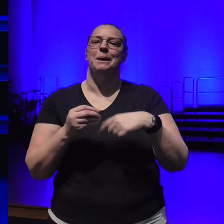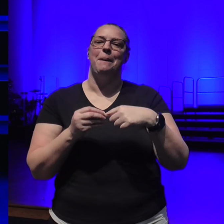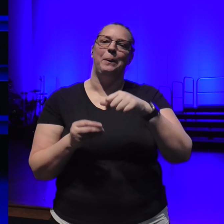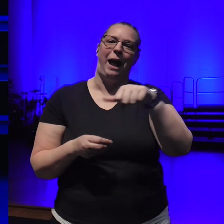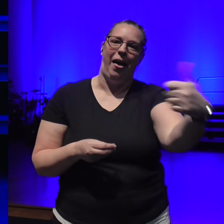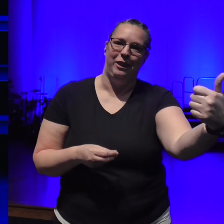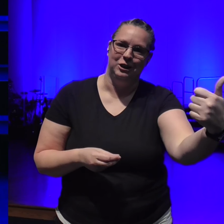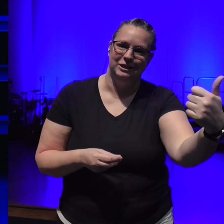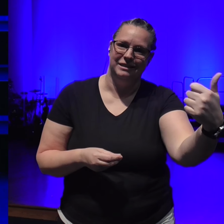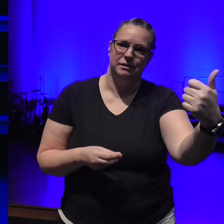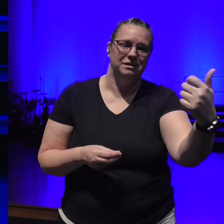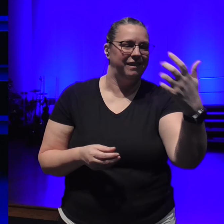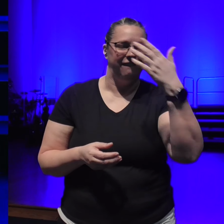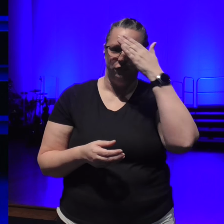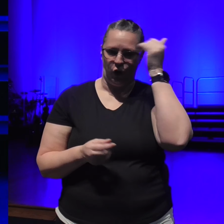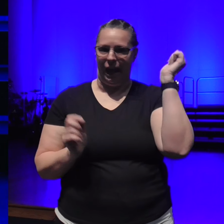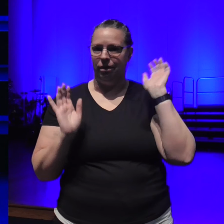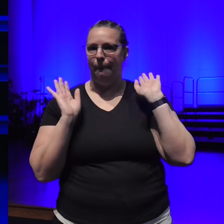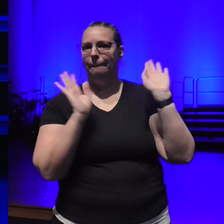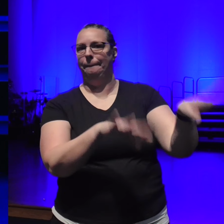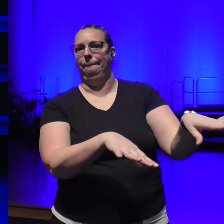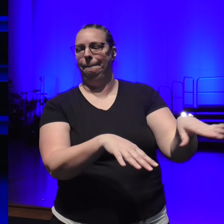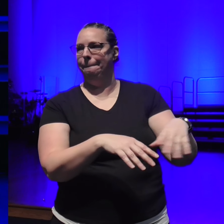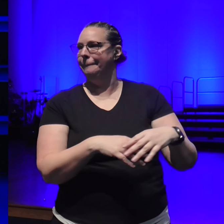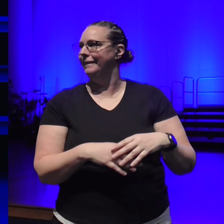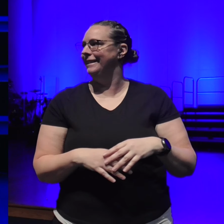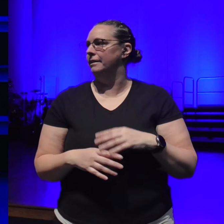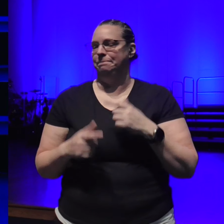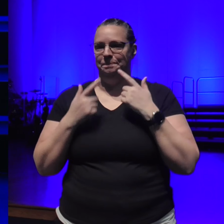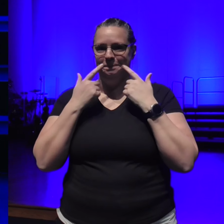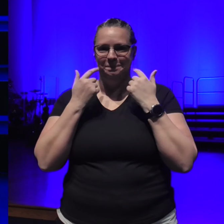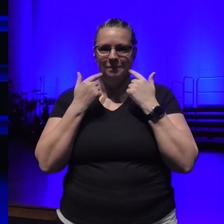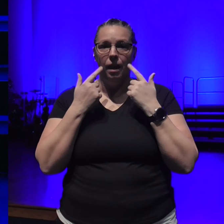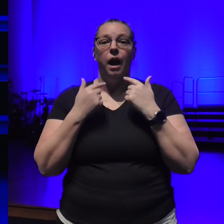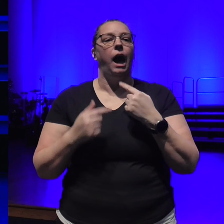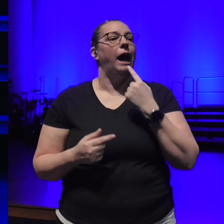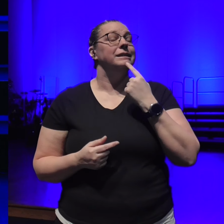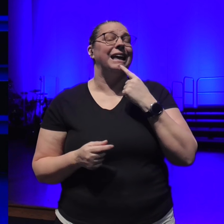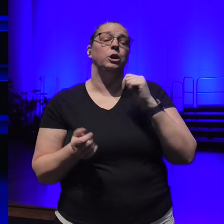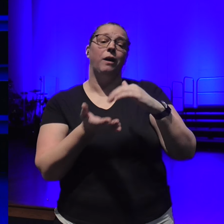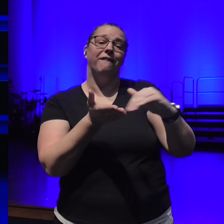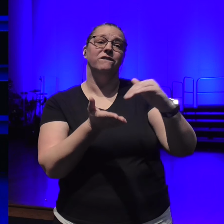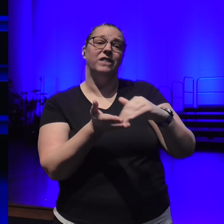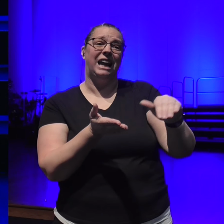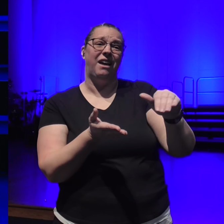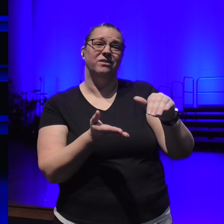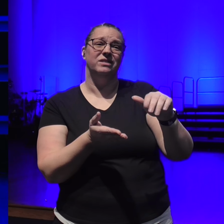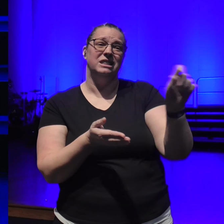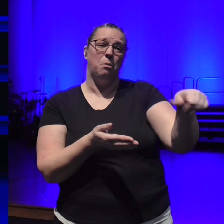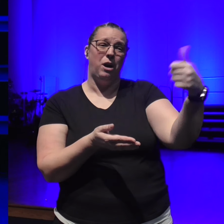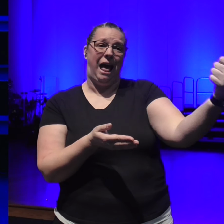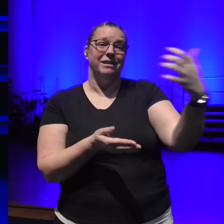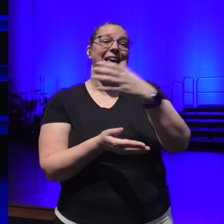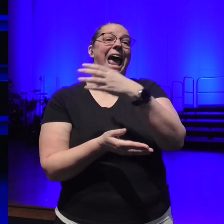people. Forget them. I like to say, you can forgive someone and tell them to shove it.